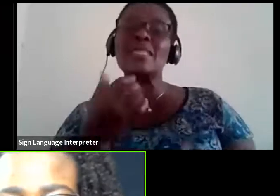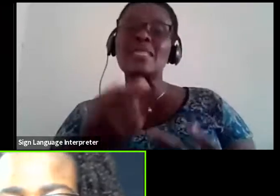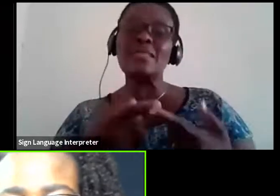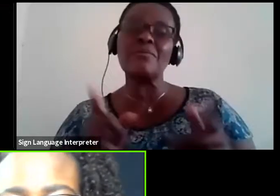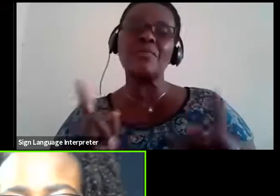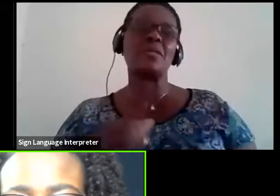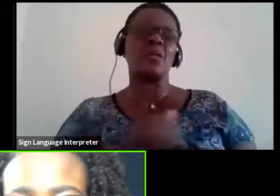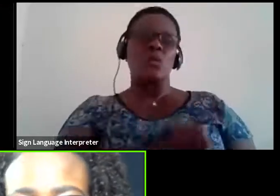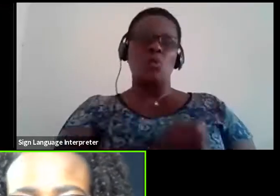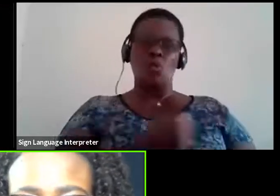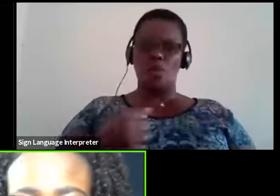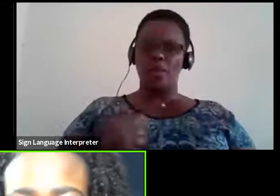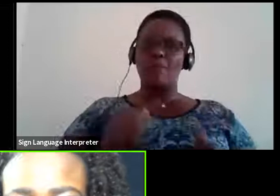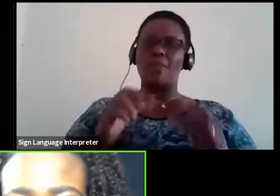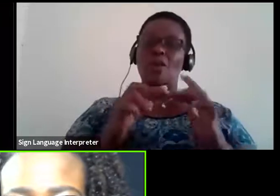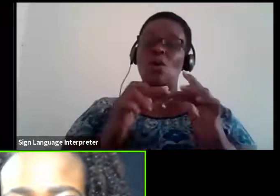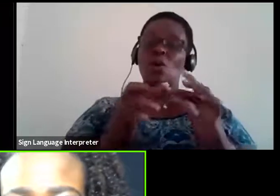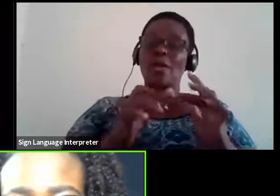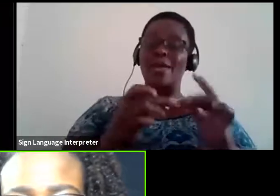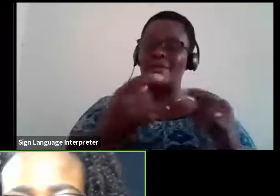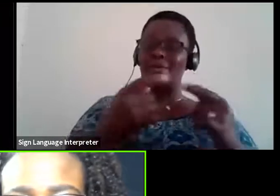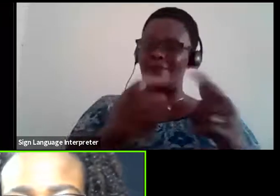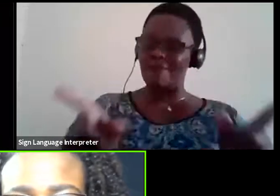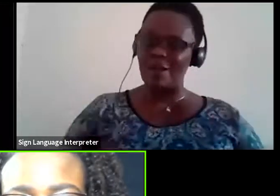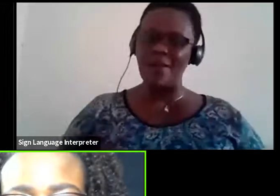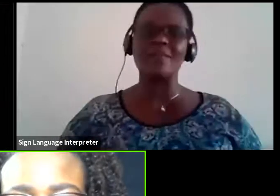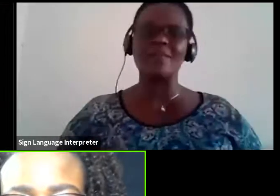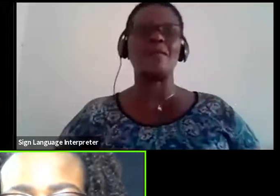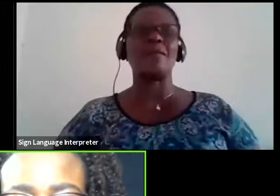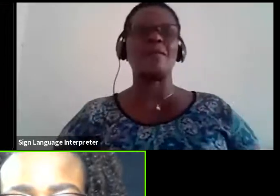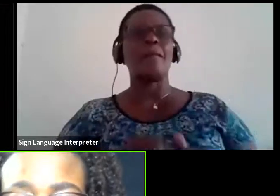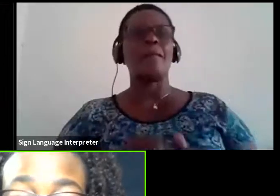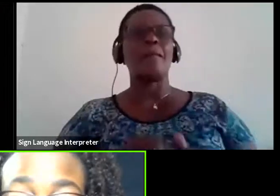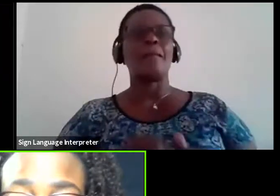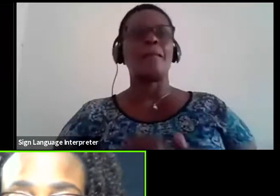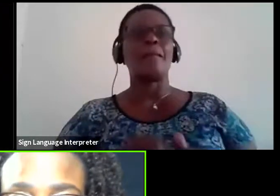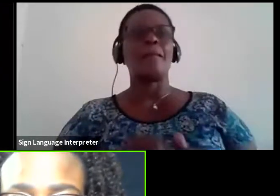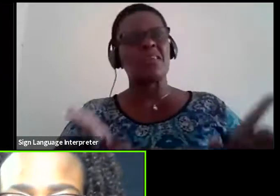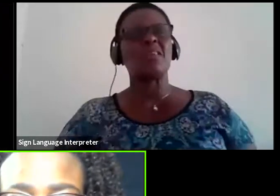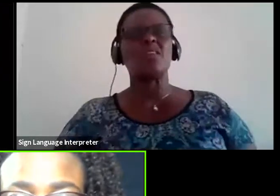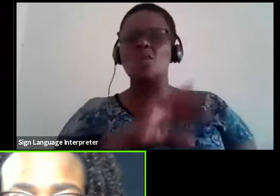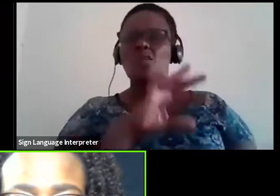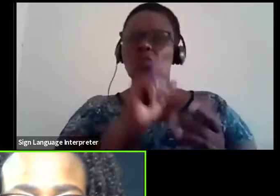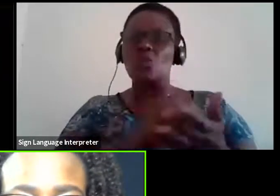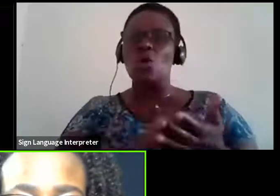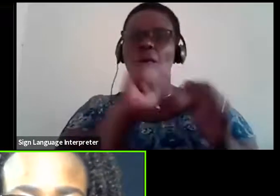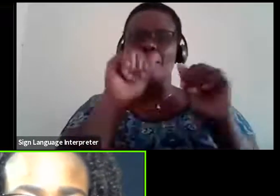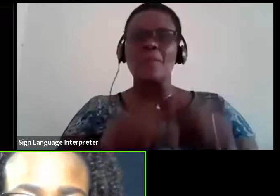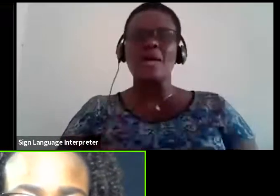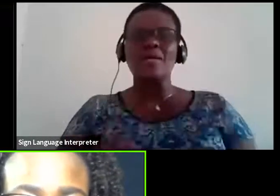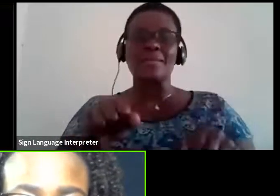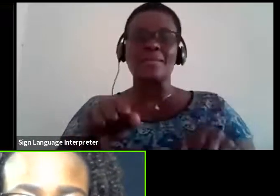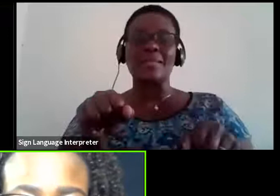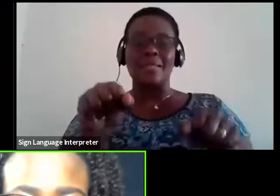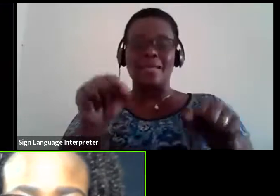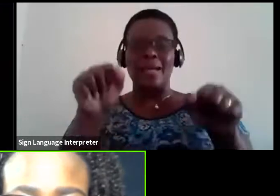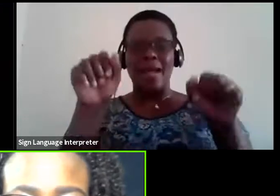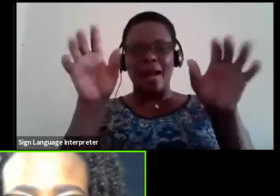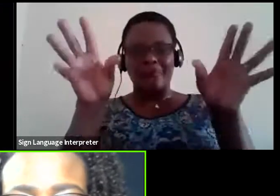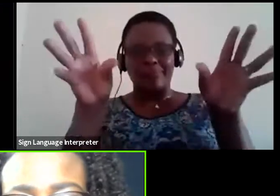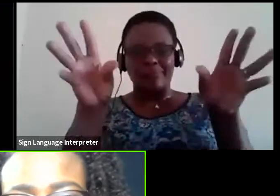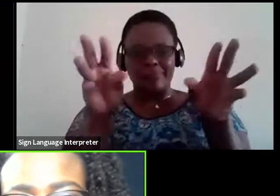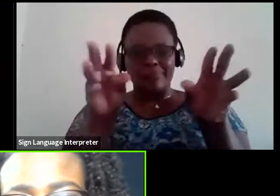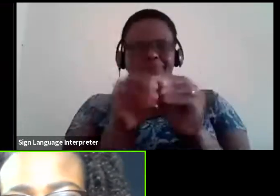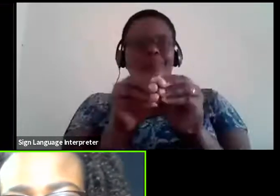needs. So really just also being able to customize those tabs, and also especially for human rights defenders or human rights